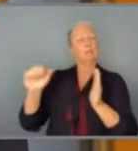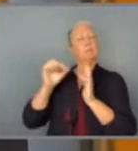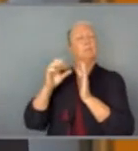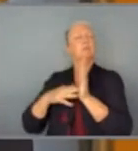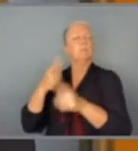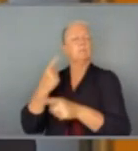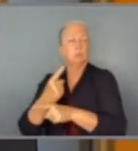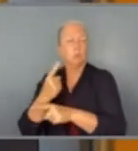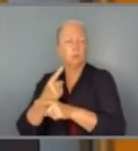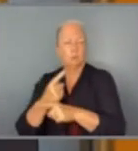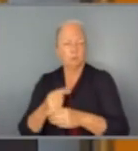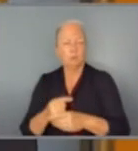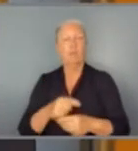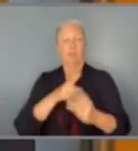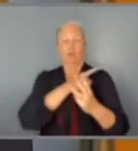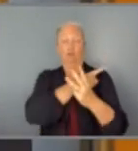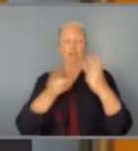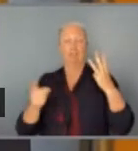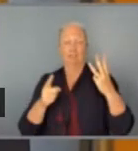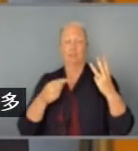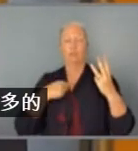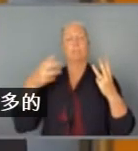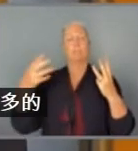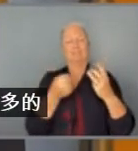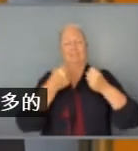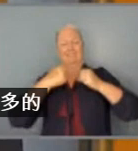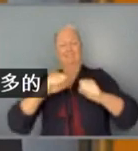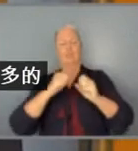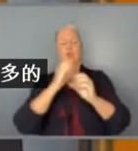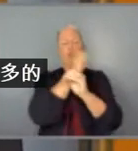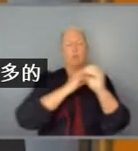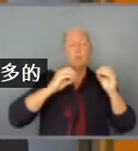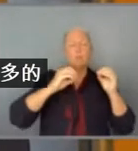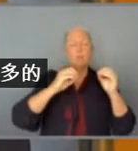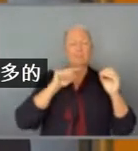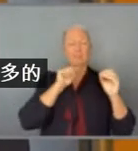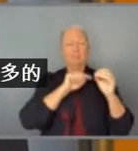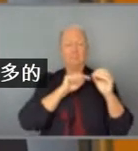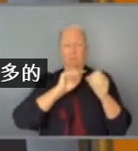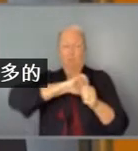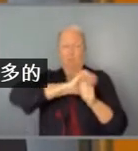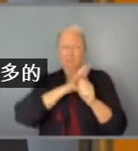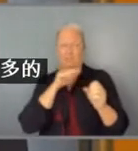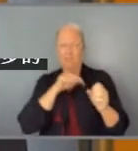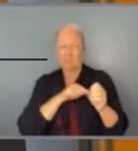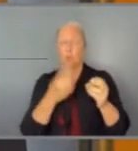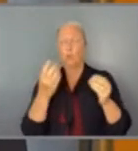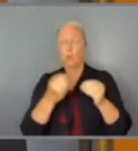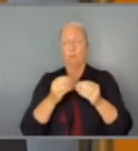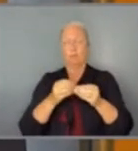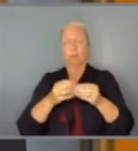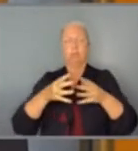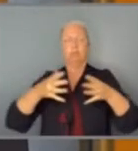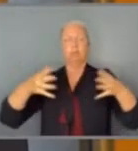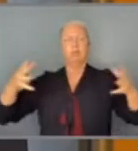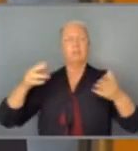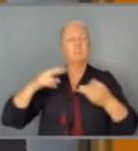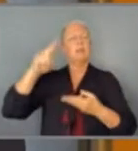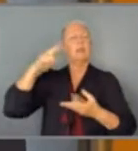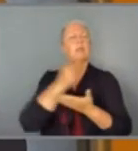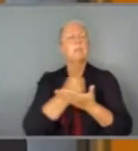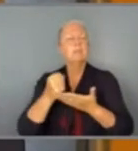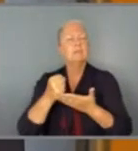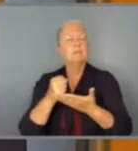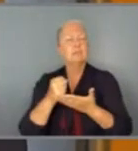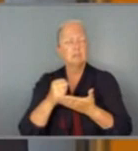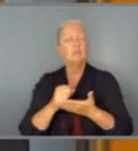things we've got to guard against Omicron and the increasing cases that we've seen. Vaccines, we know for the vaccine